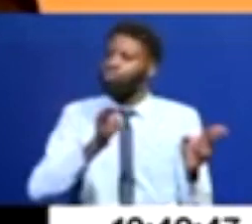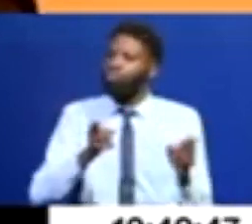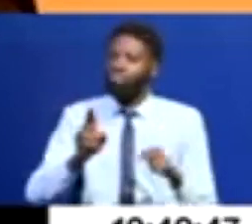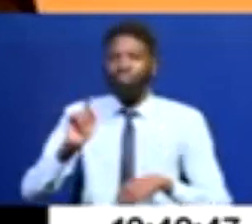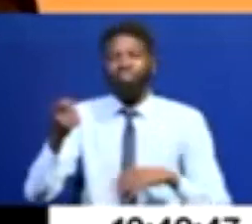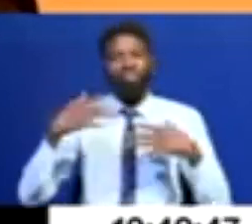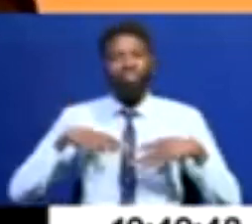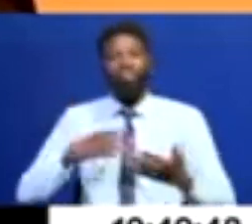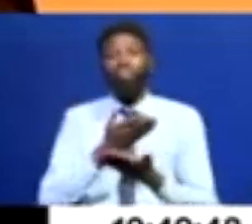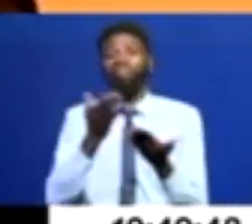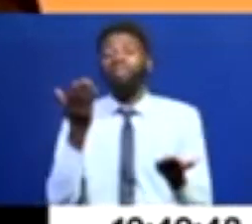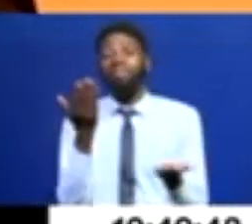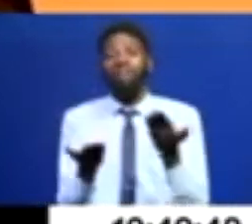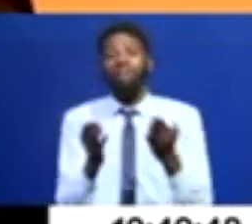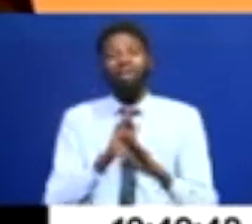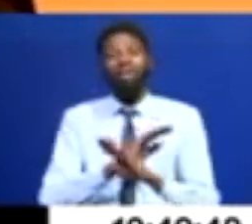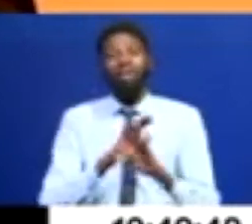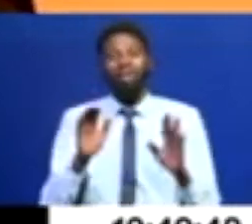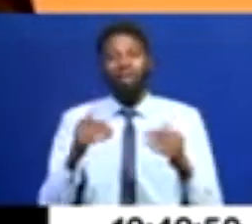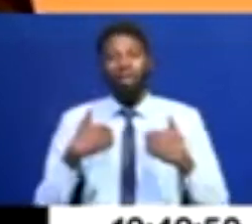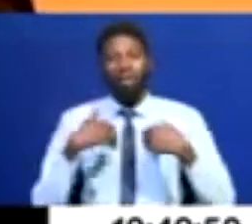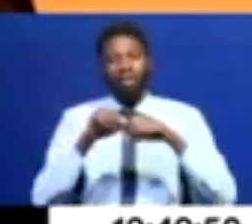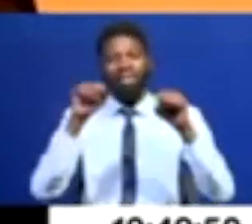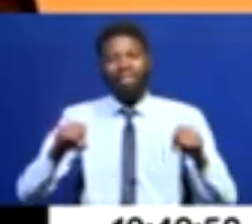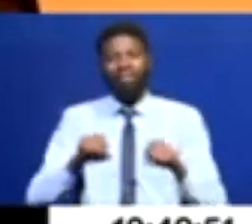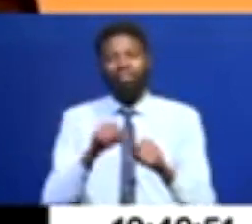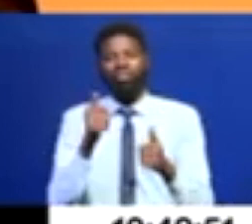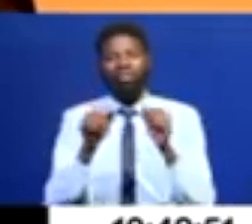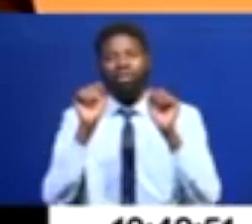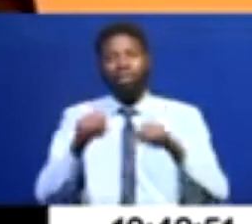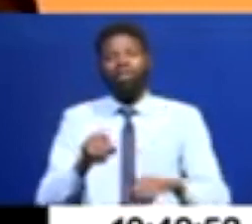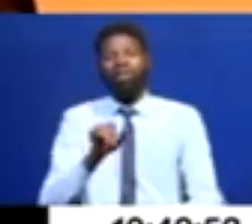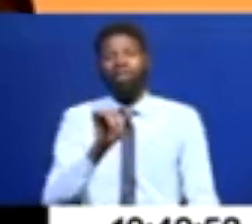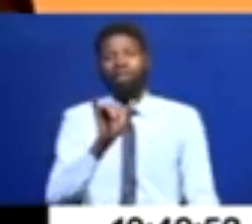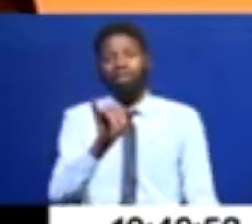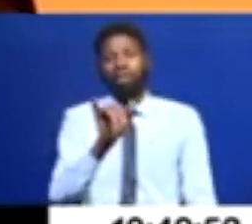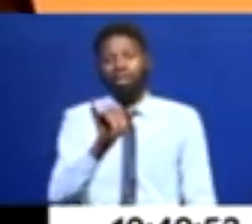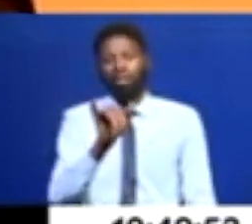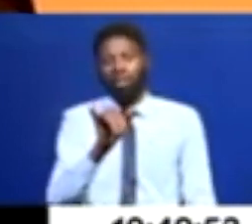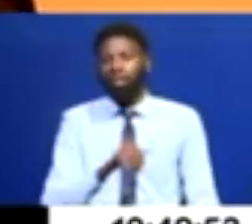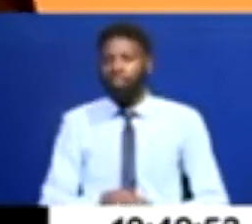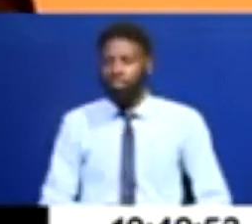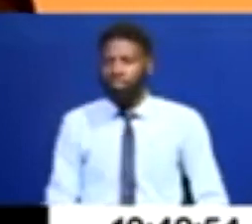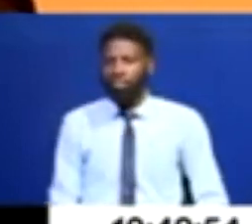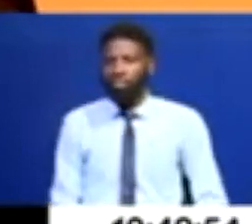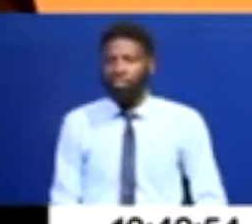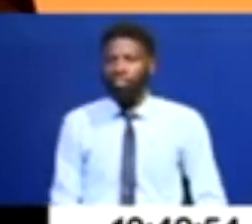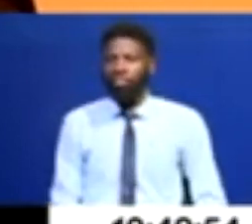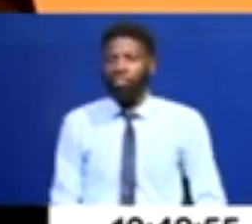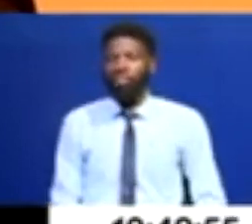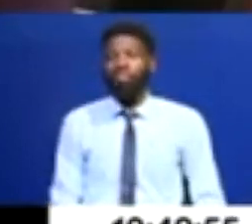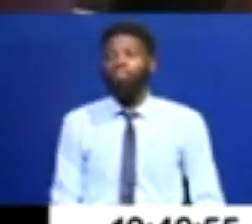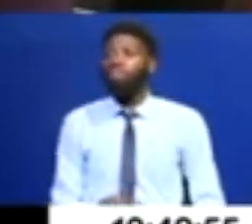Kenyans may not have systems that will be able to meet that deadline. That deadline is to us. Mm-hmm. Yeah. And